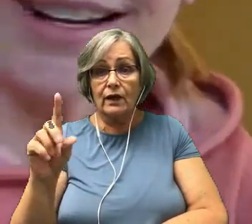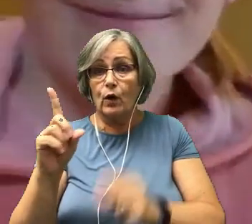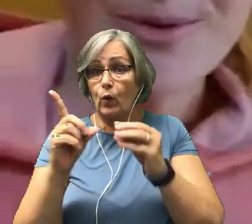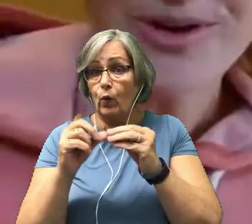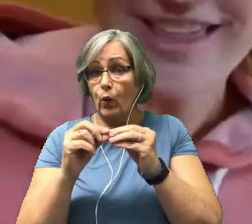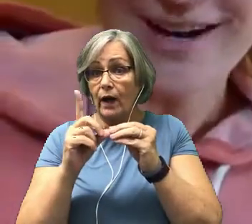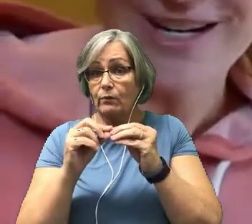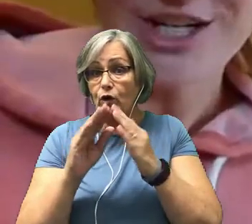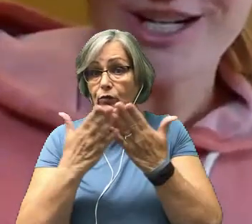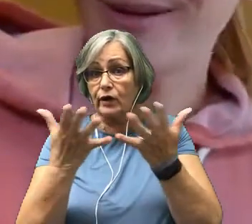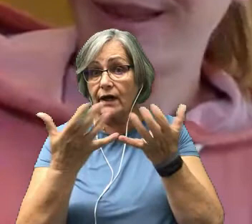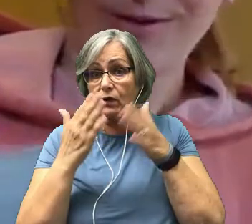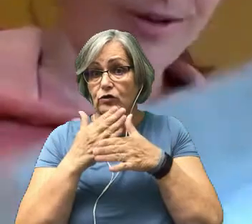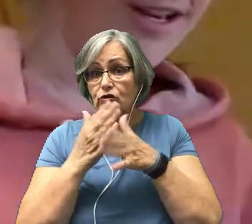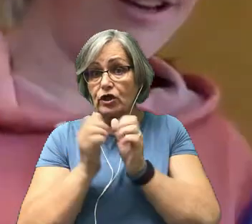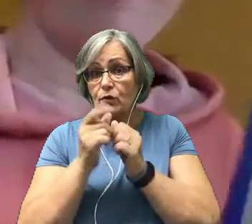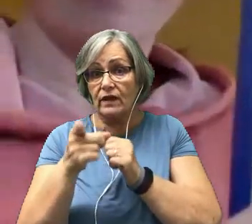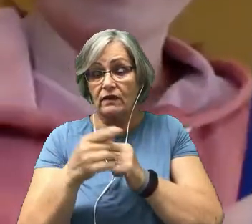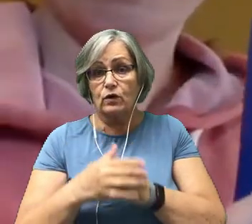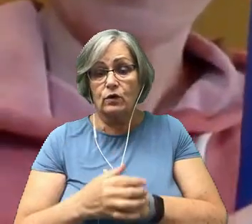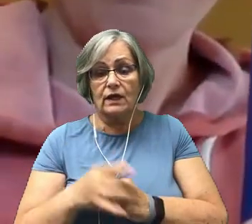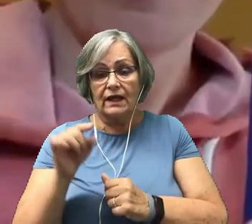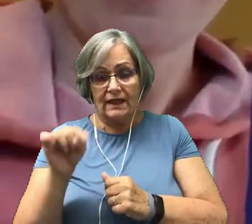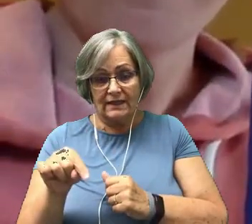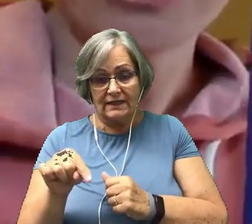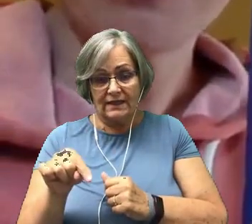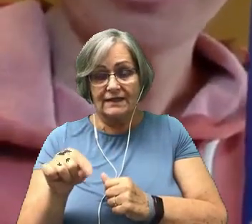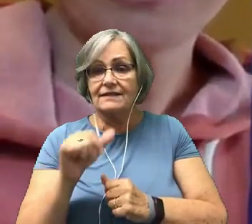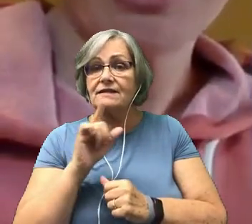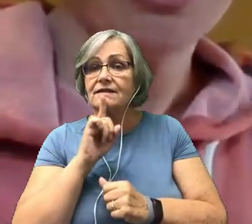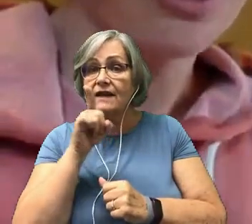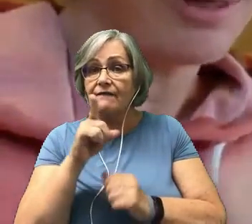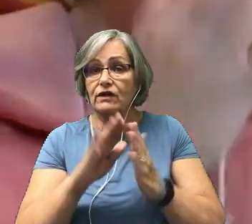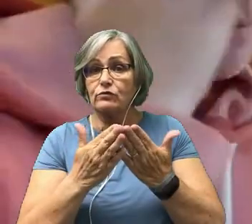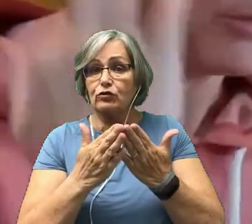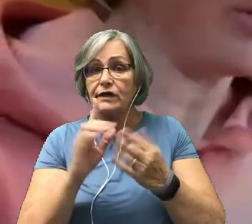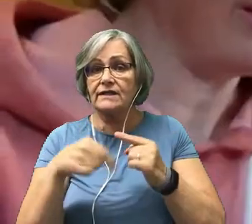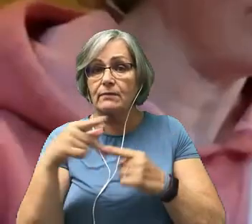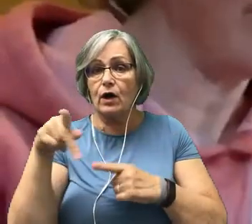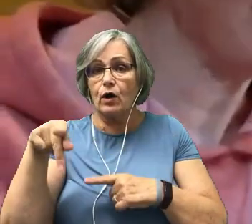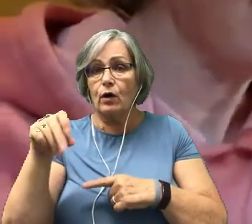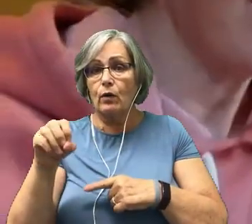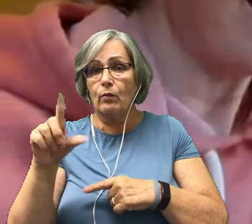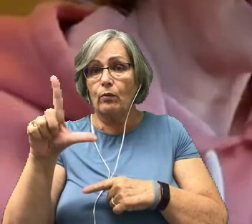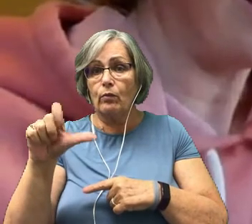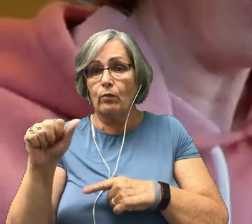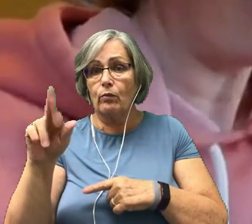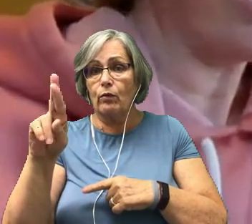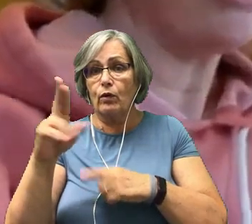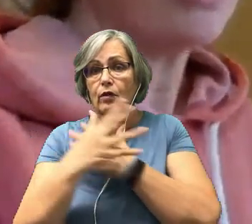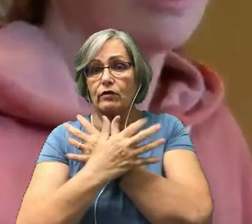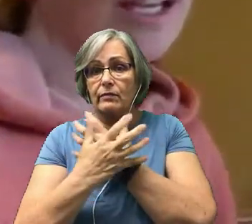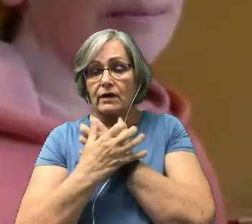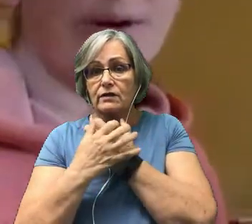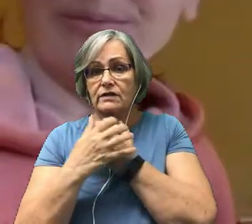got one more that I want to share with you. This nonfiction book is about polar bears. So I'm going to read a little bit, and I want